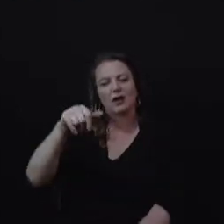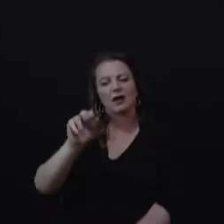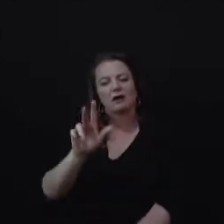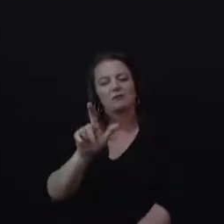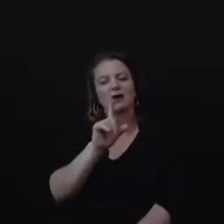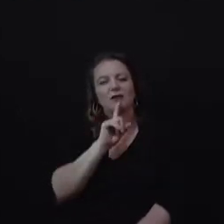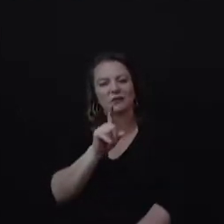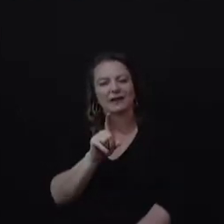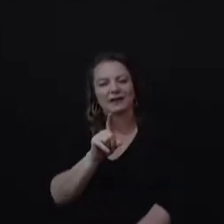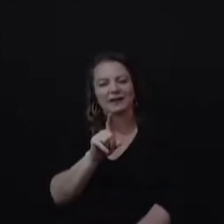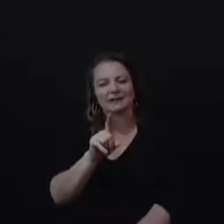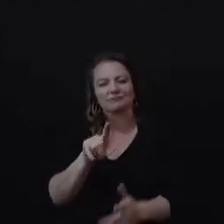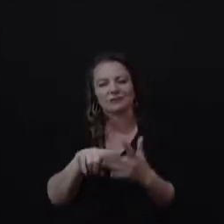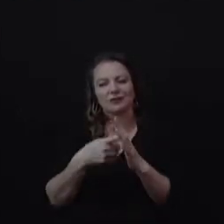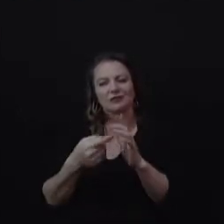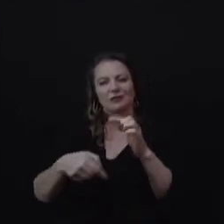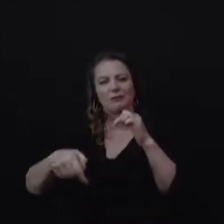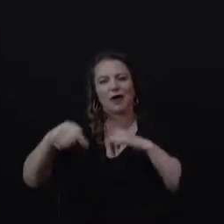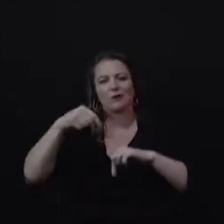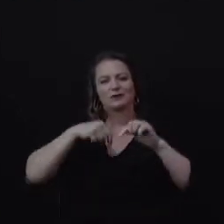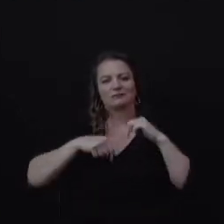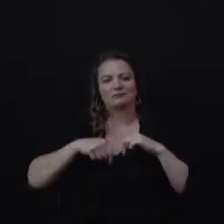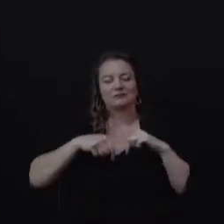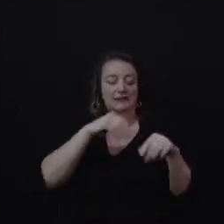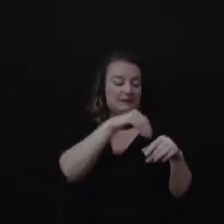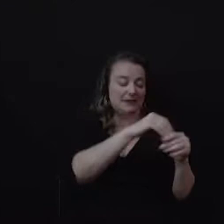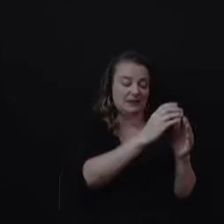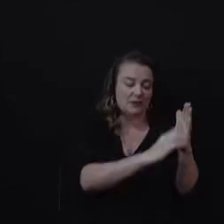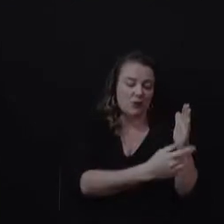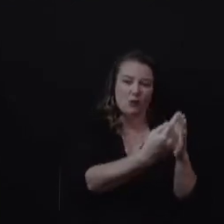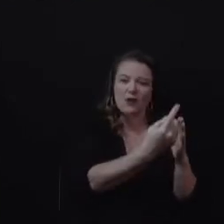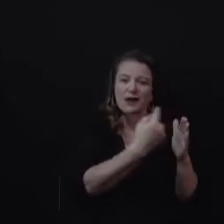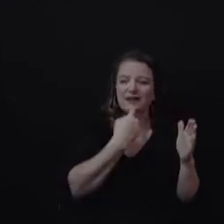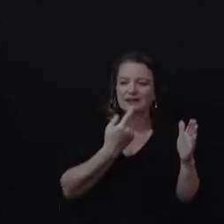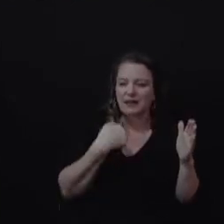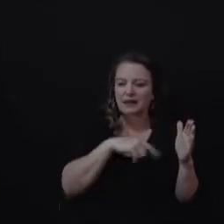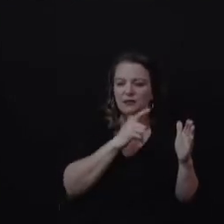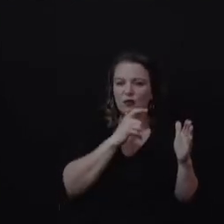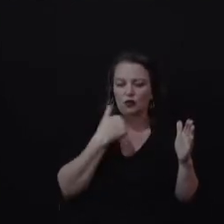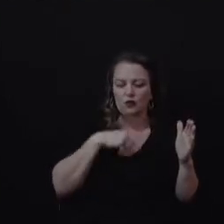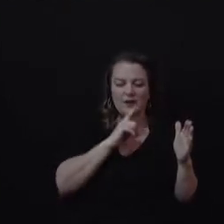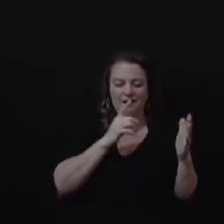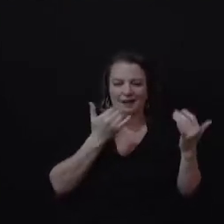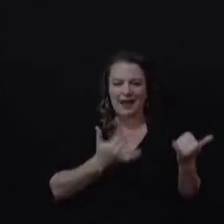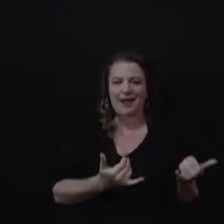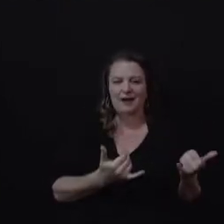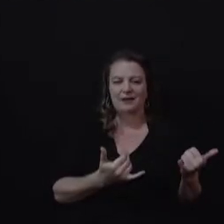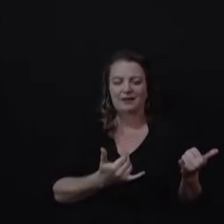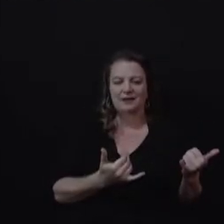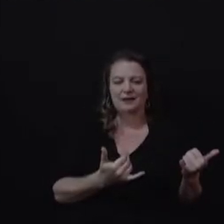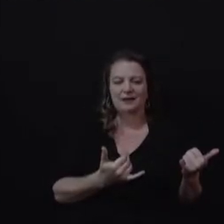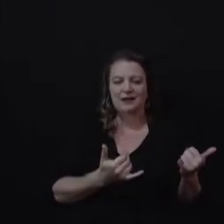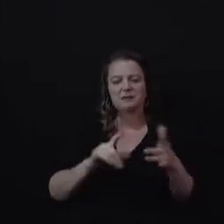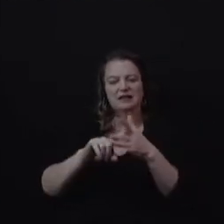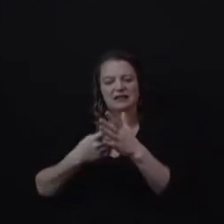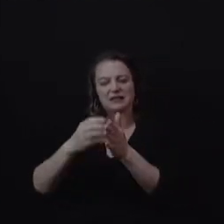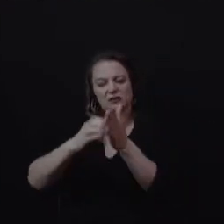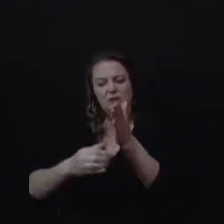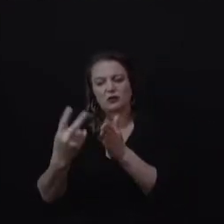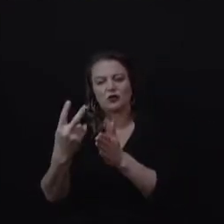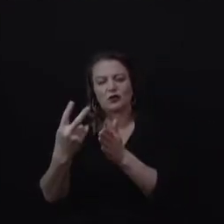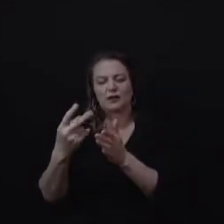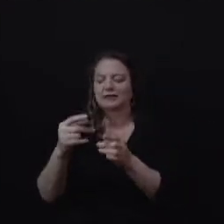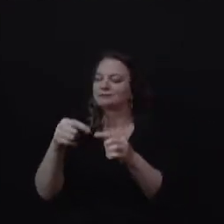us backwards. He's been in chapter 1 telling us who we are now. But he starts out chapter 2 by taking us back